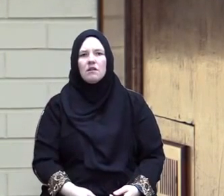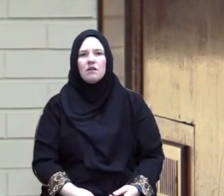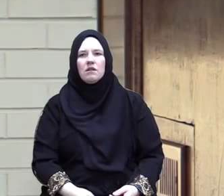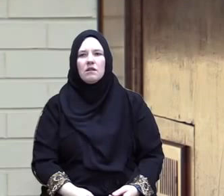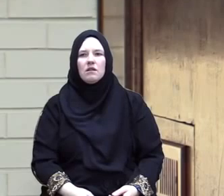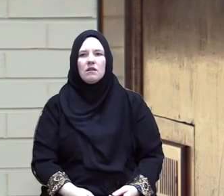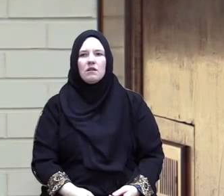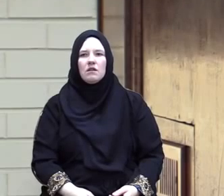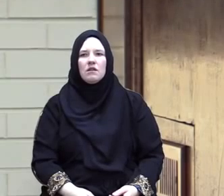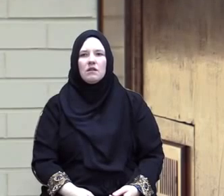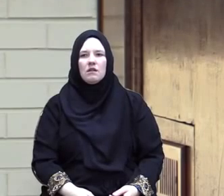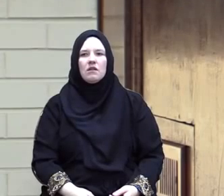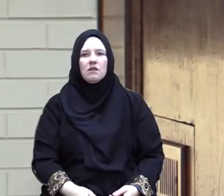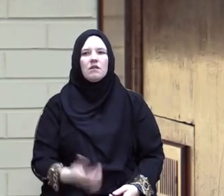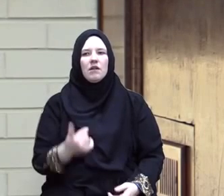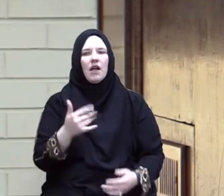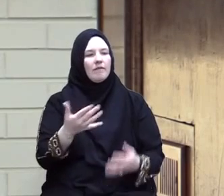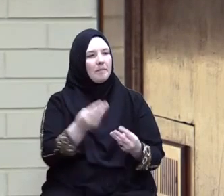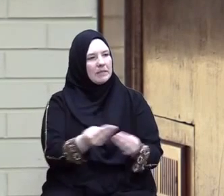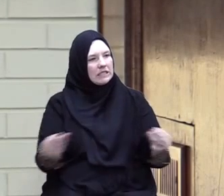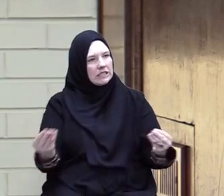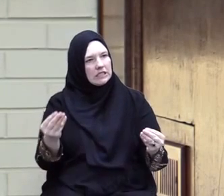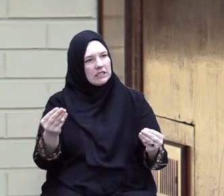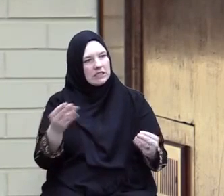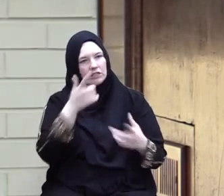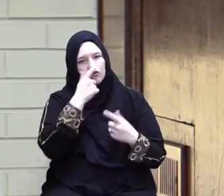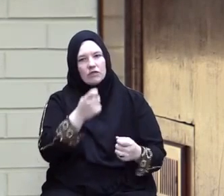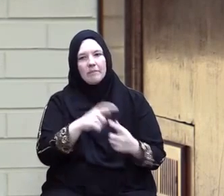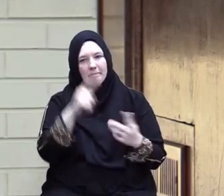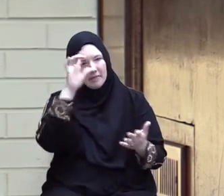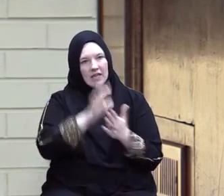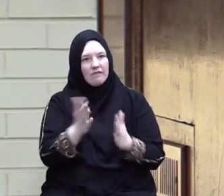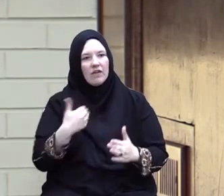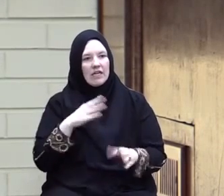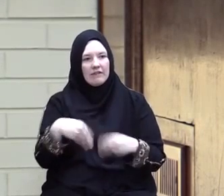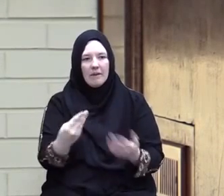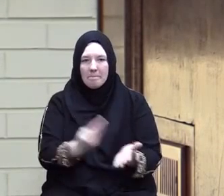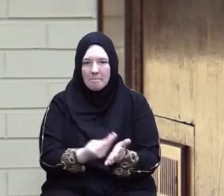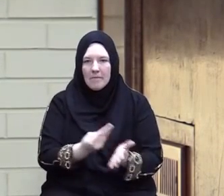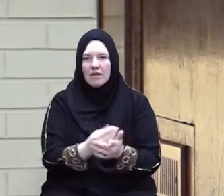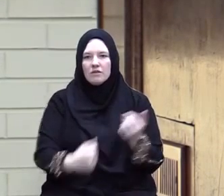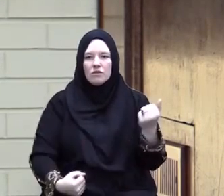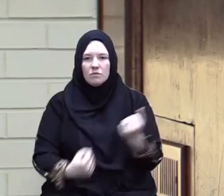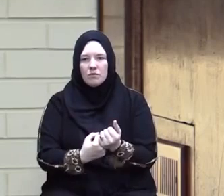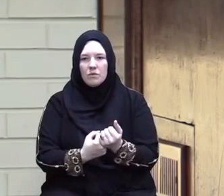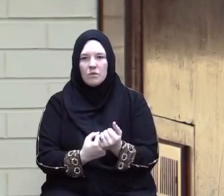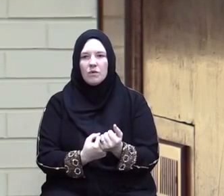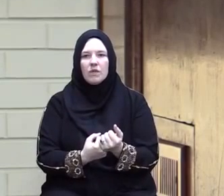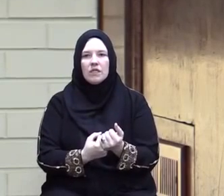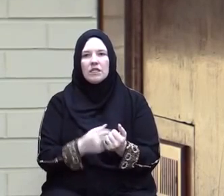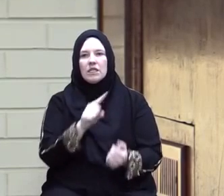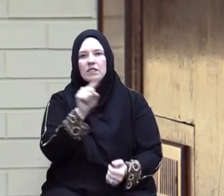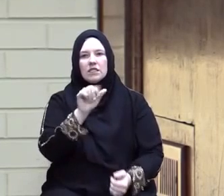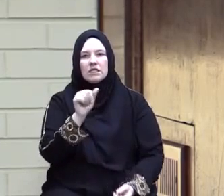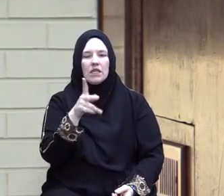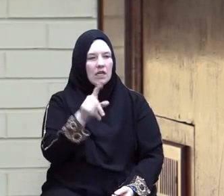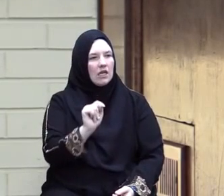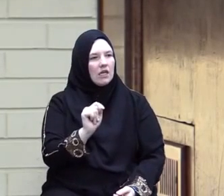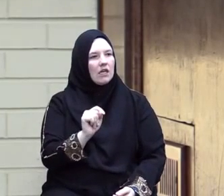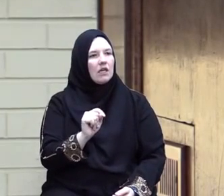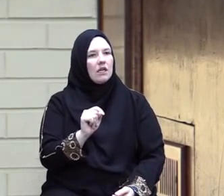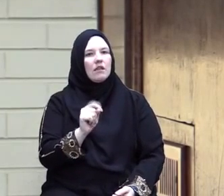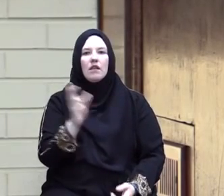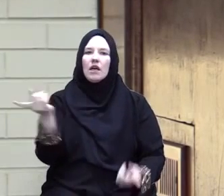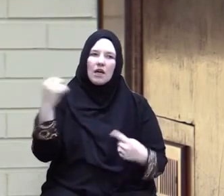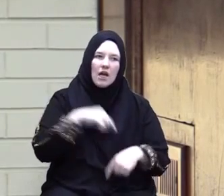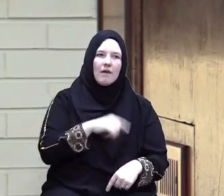which is material interest. So if the believers give them money, give them support, give them zakah, right? They come,